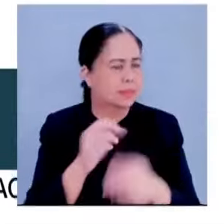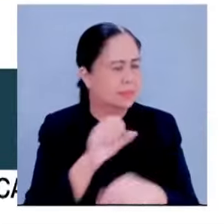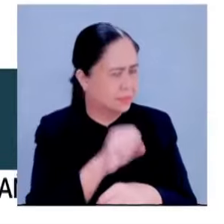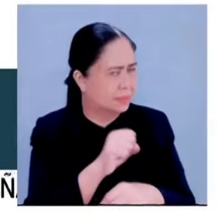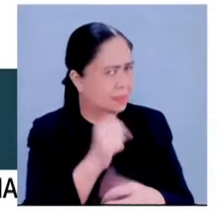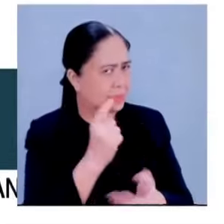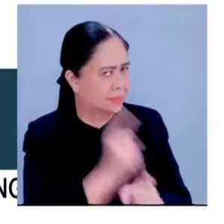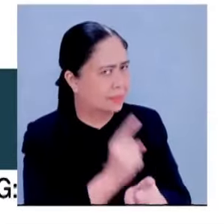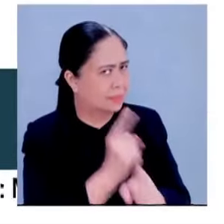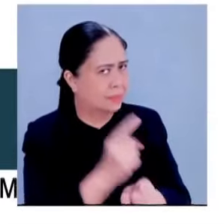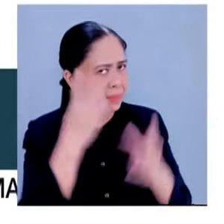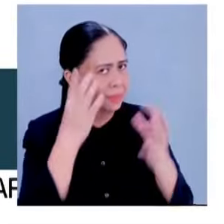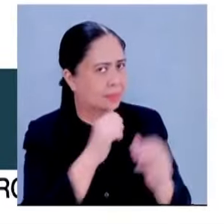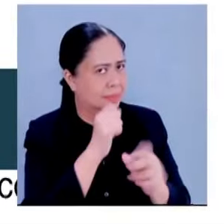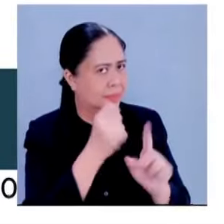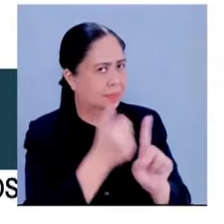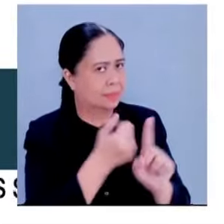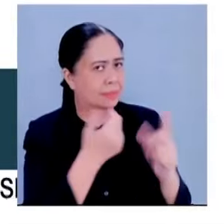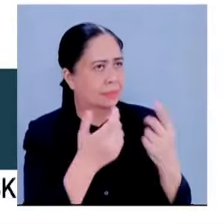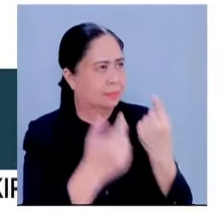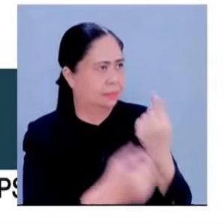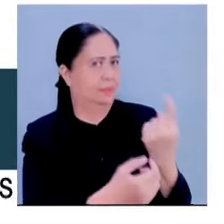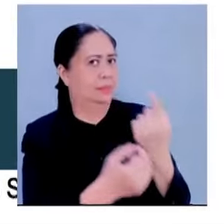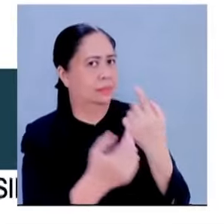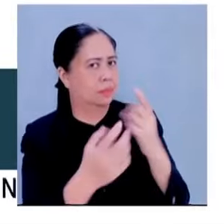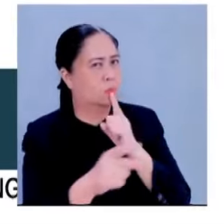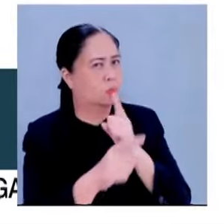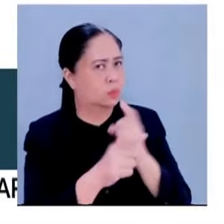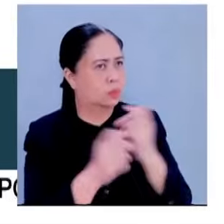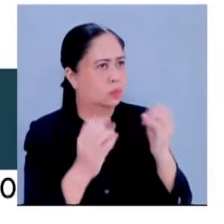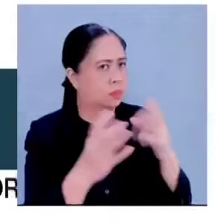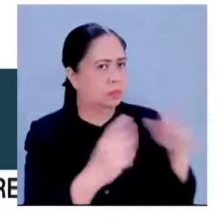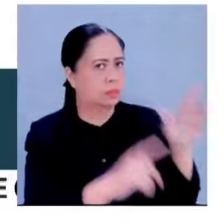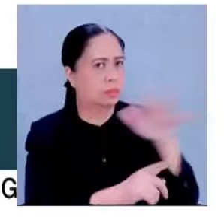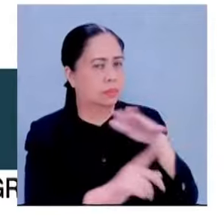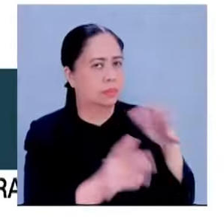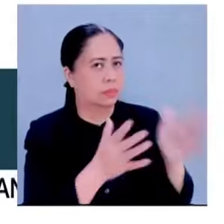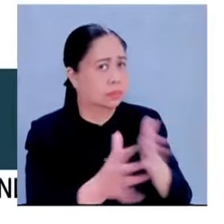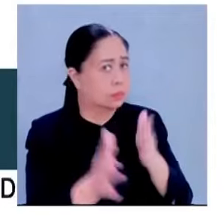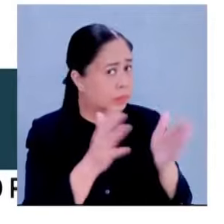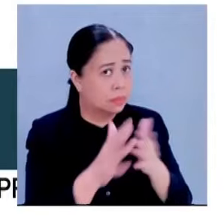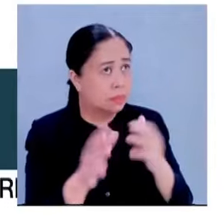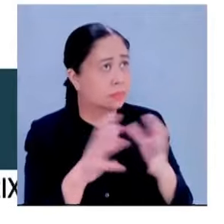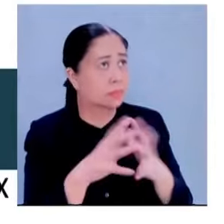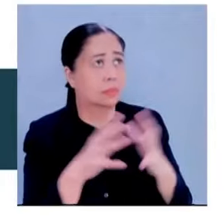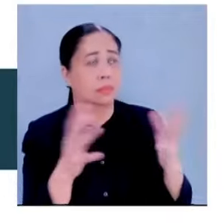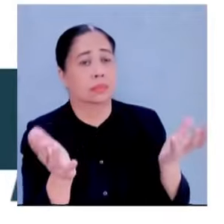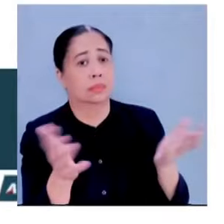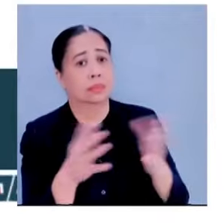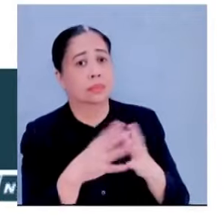not made by you alone. I'm sure there was a lot of planning here as well, a lot of